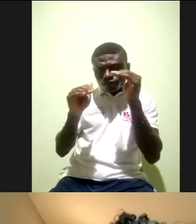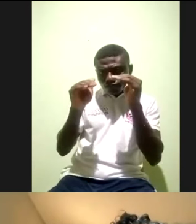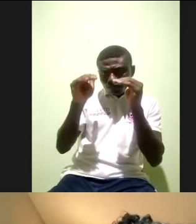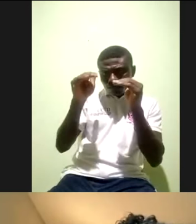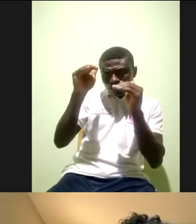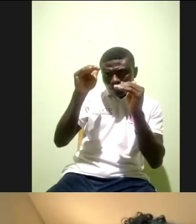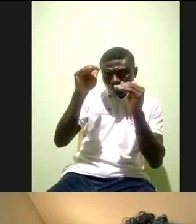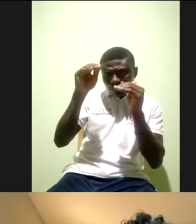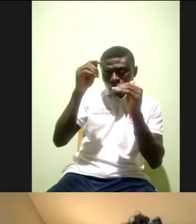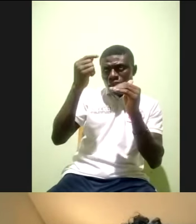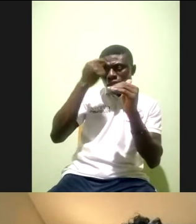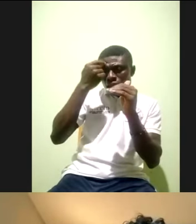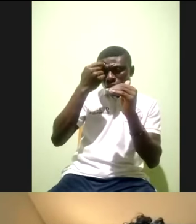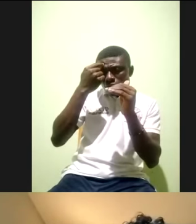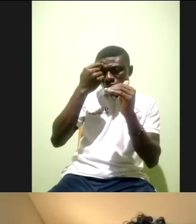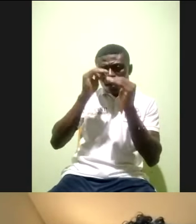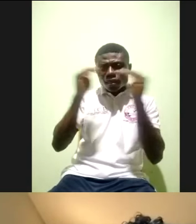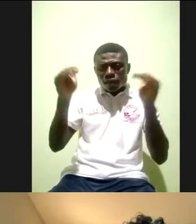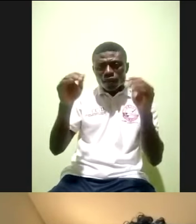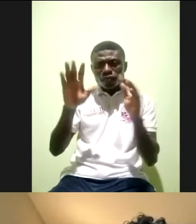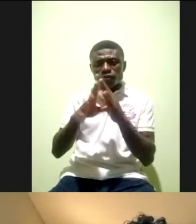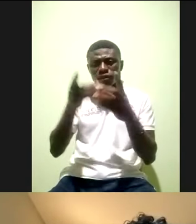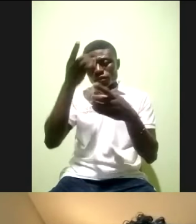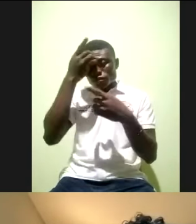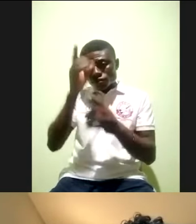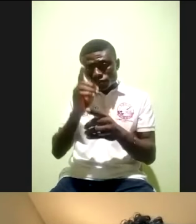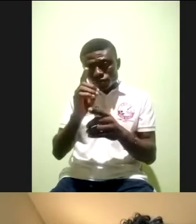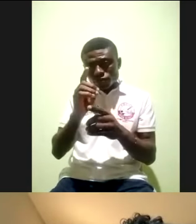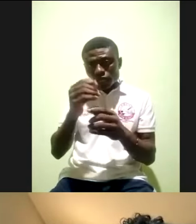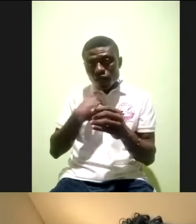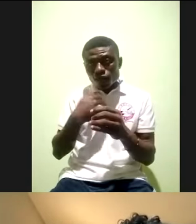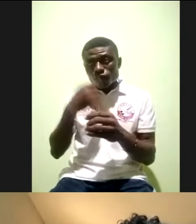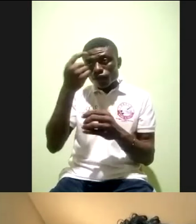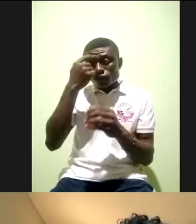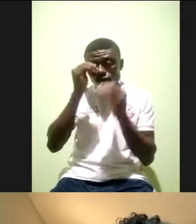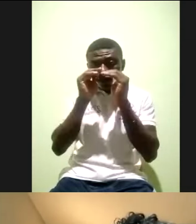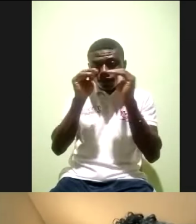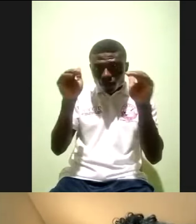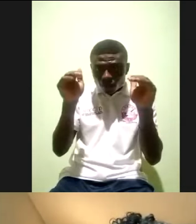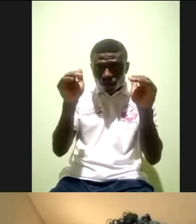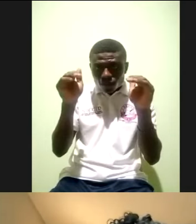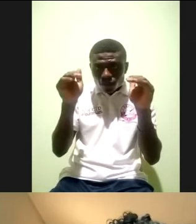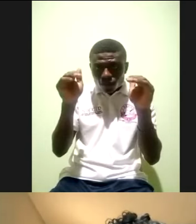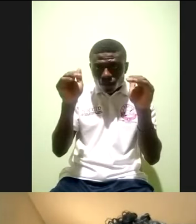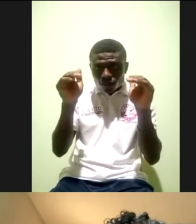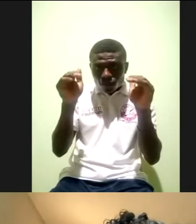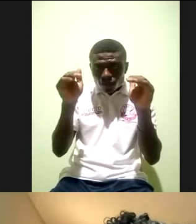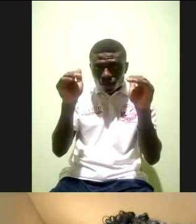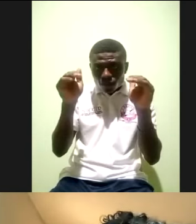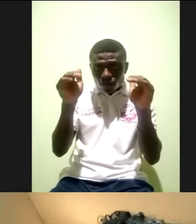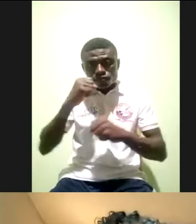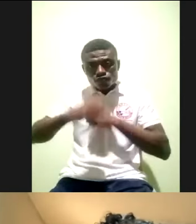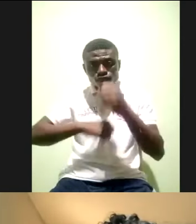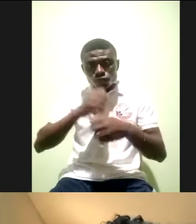level, and still, besides having average to above average intellectual capacities, they still struggle in reading